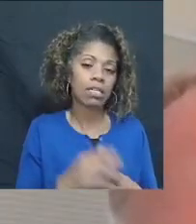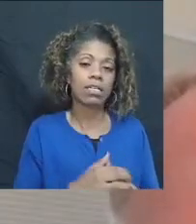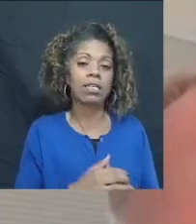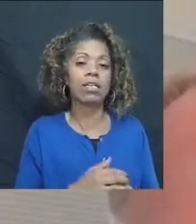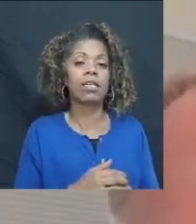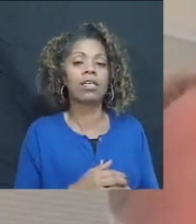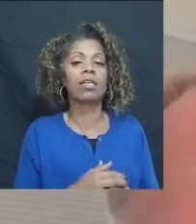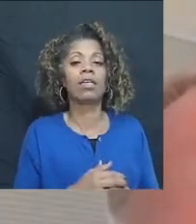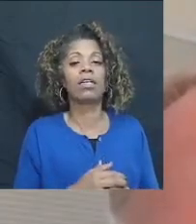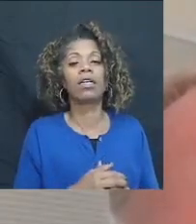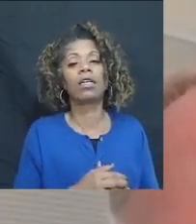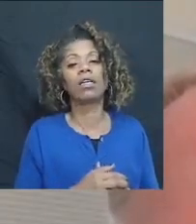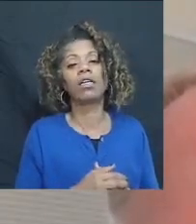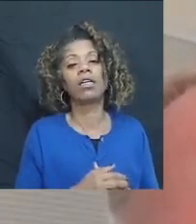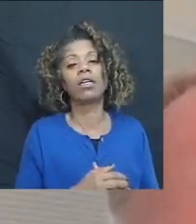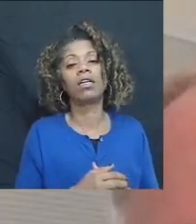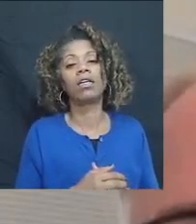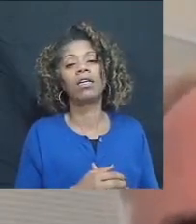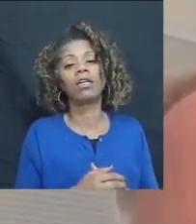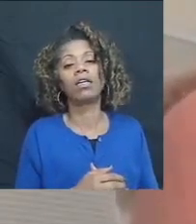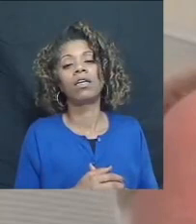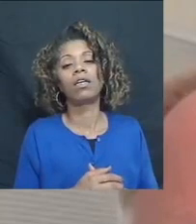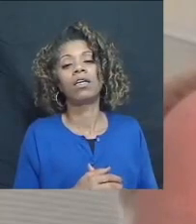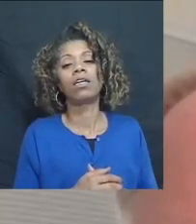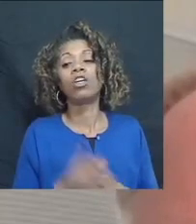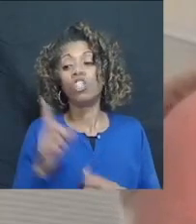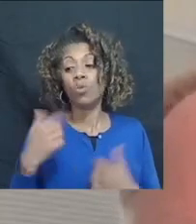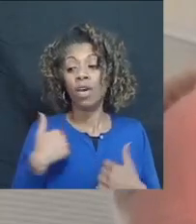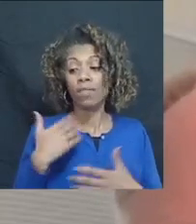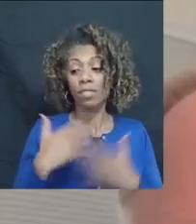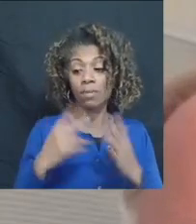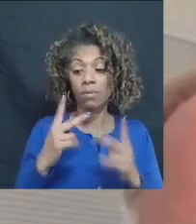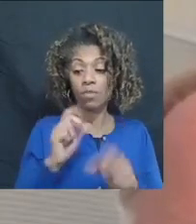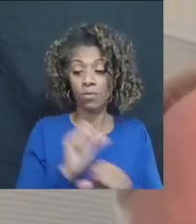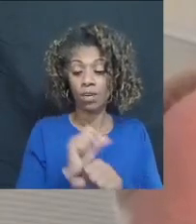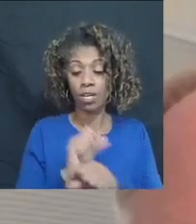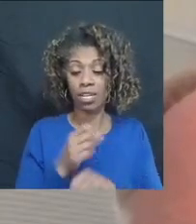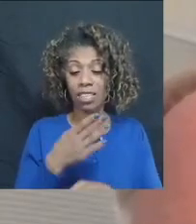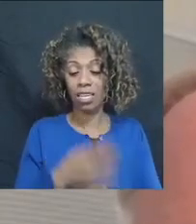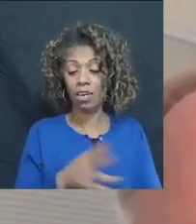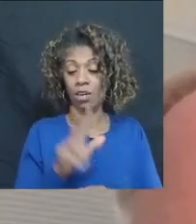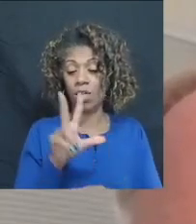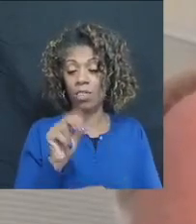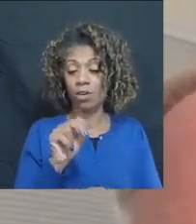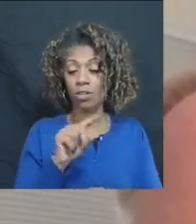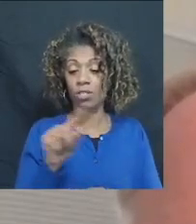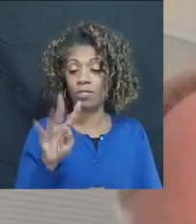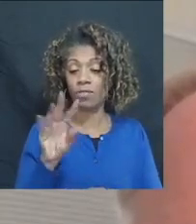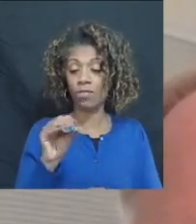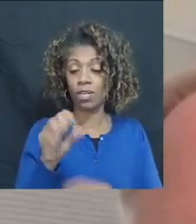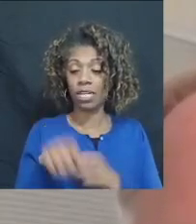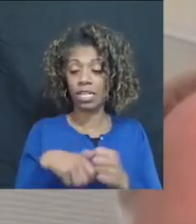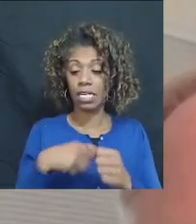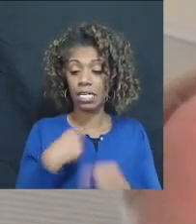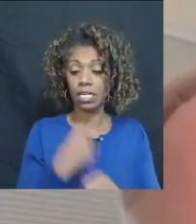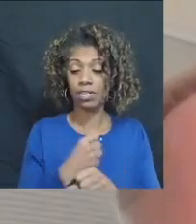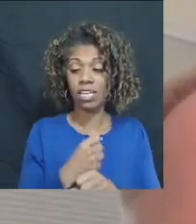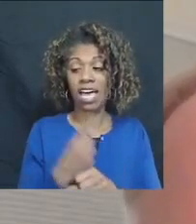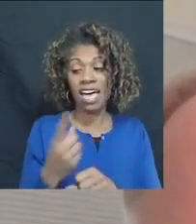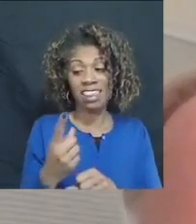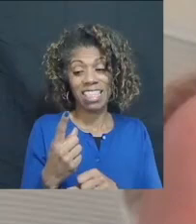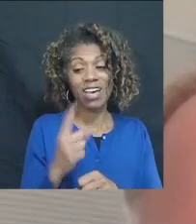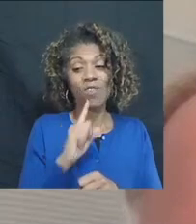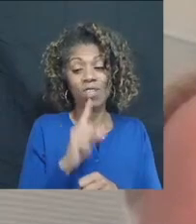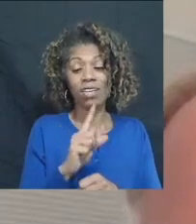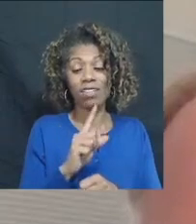that have worked there 30, 40 years, and they are the most dedicated workforce I think I've ever